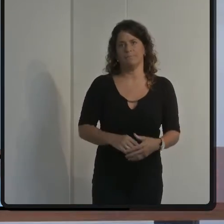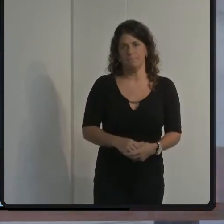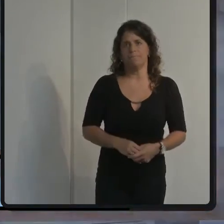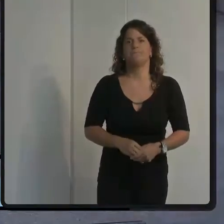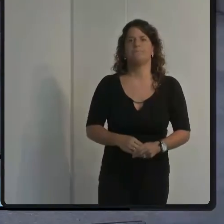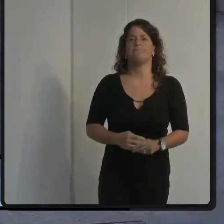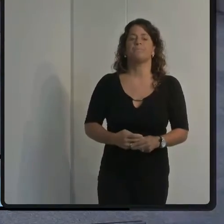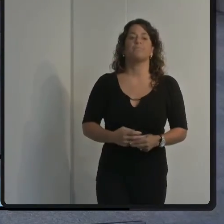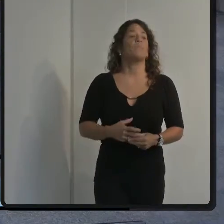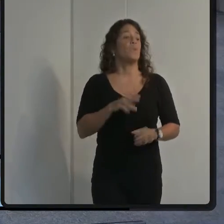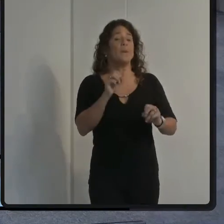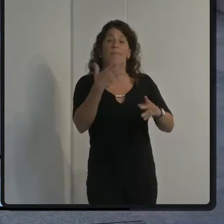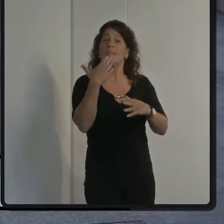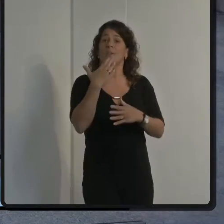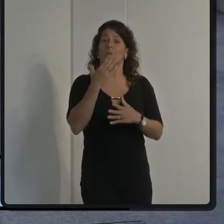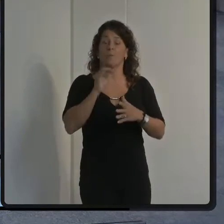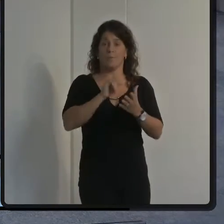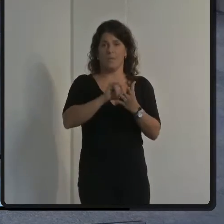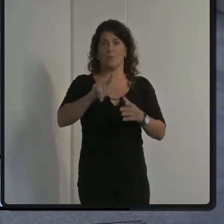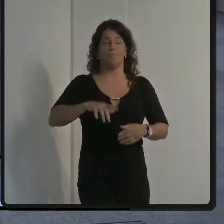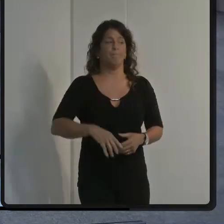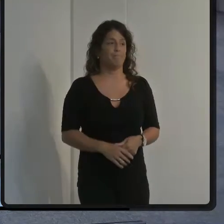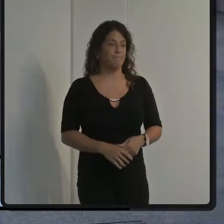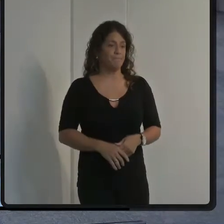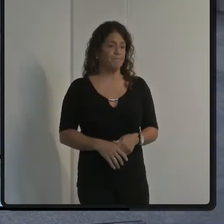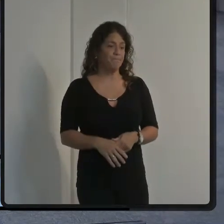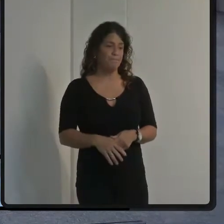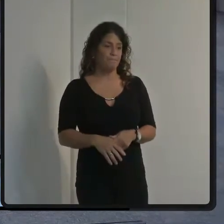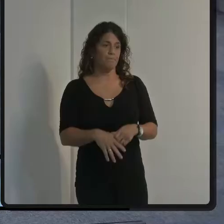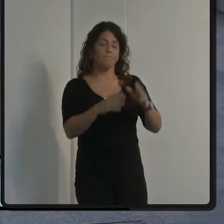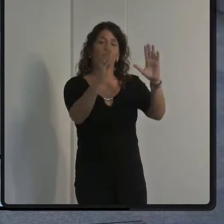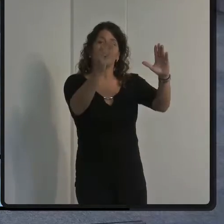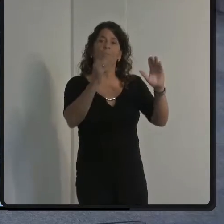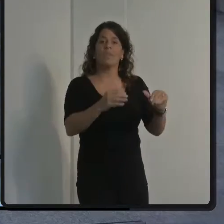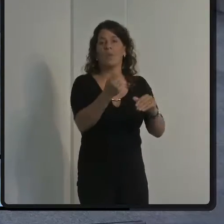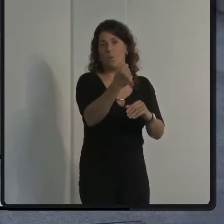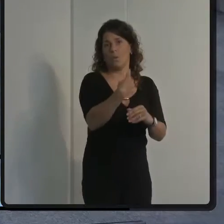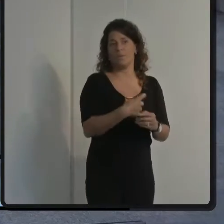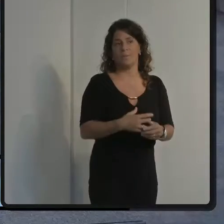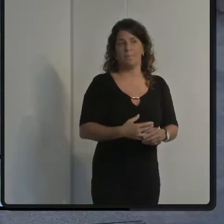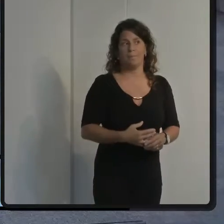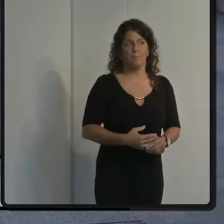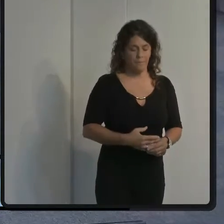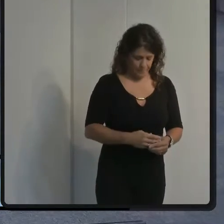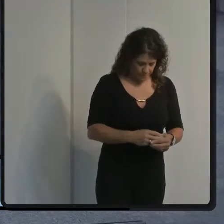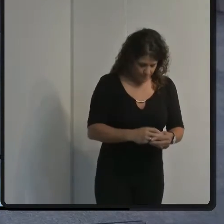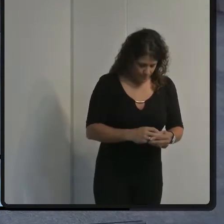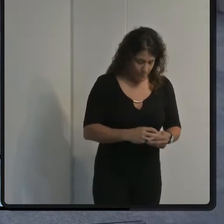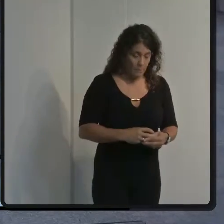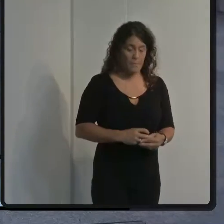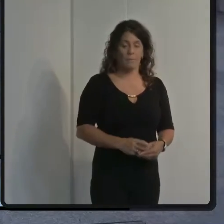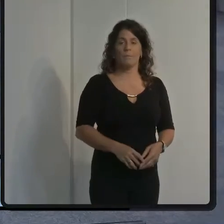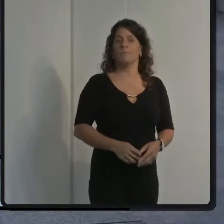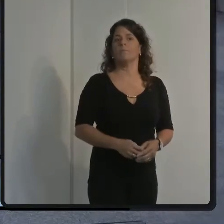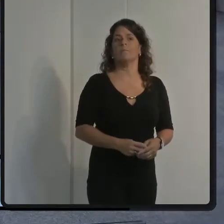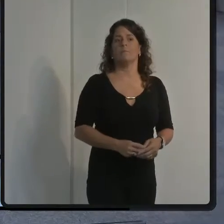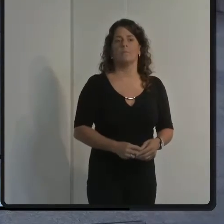Okay, no more questions. Thank you. Thank you, Mr. Molina. Next up, we're going to Nick Welsh with Santa Barbara